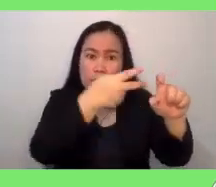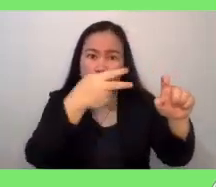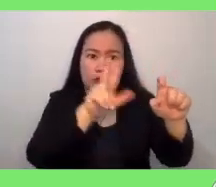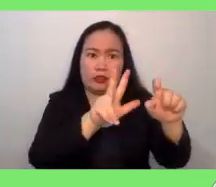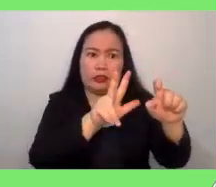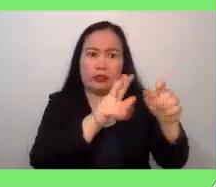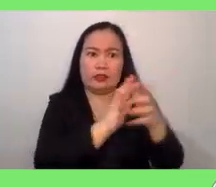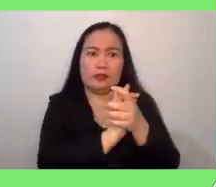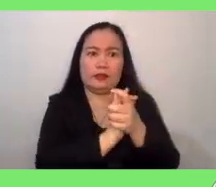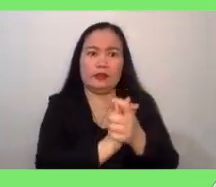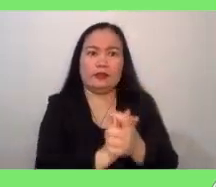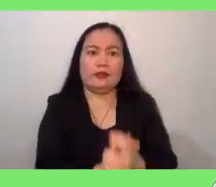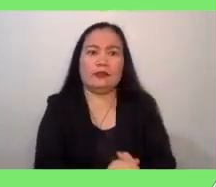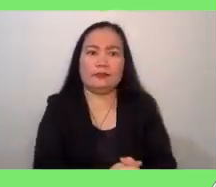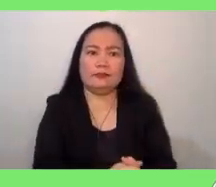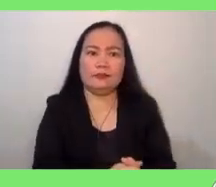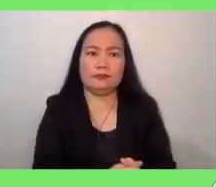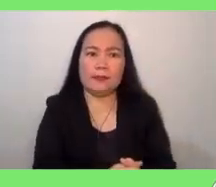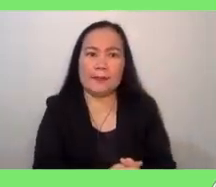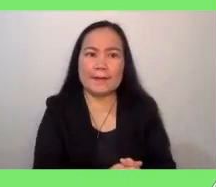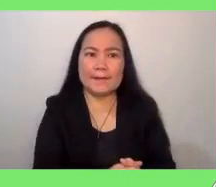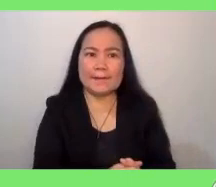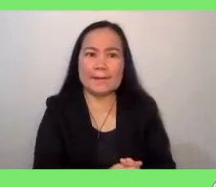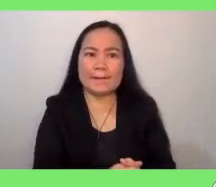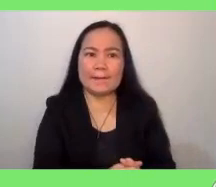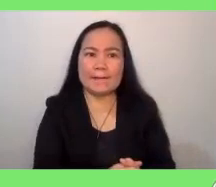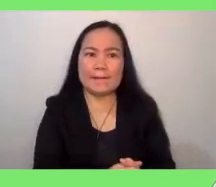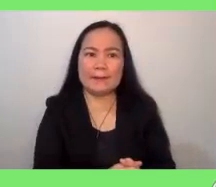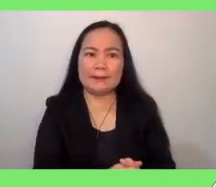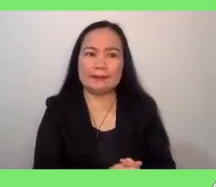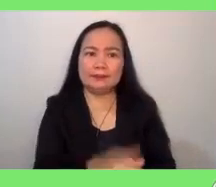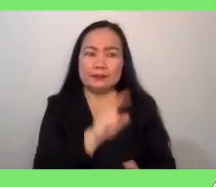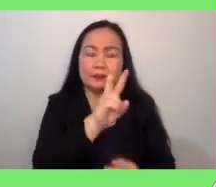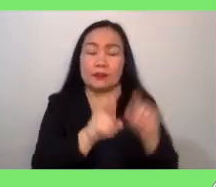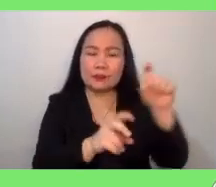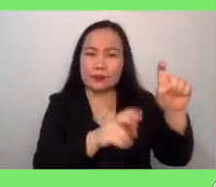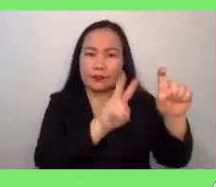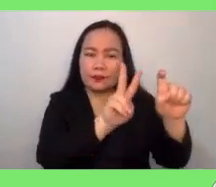okay, I mean this, it should be 2.